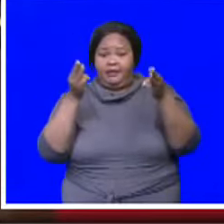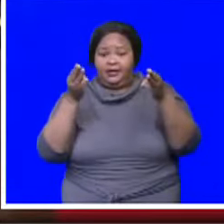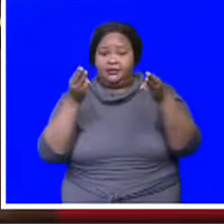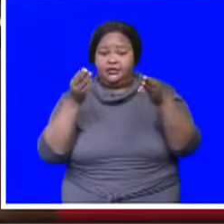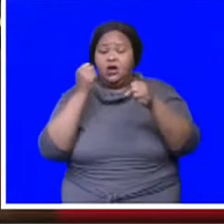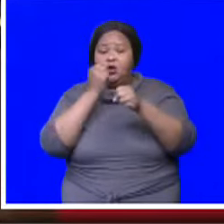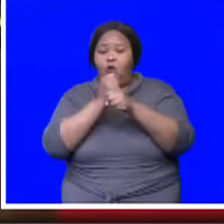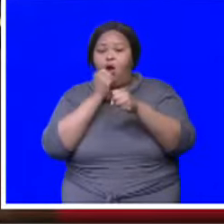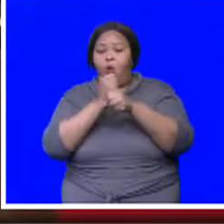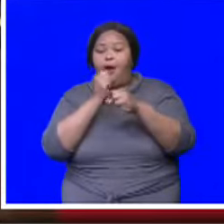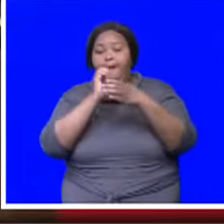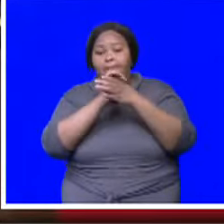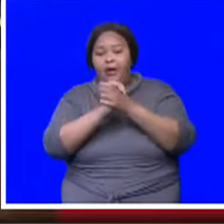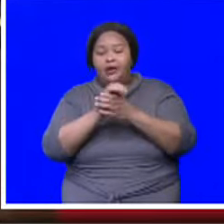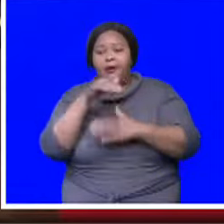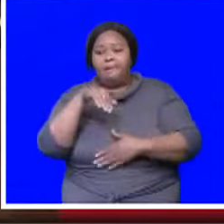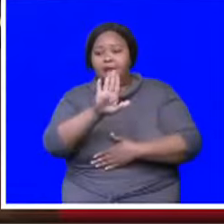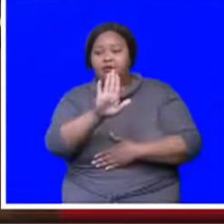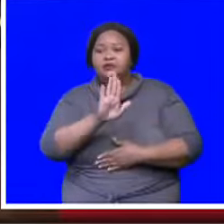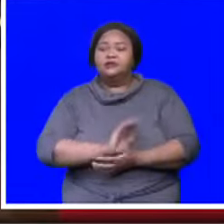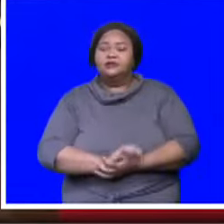kona kumbambisa uhulumende